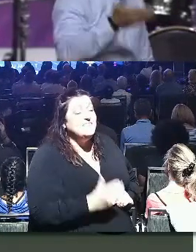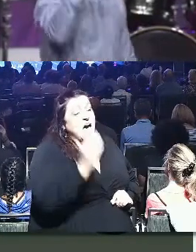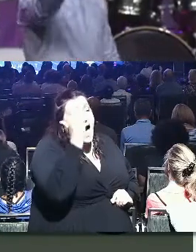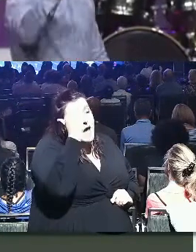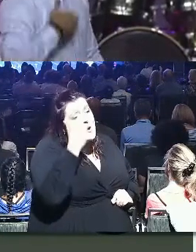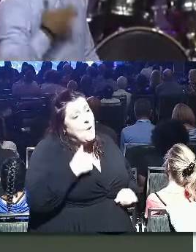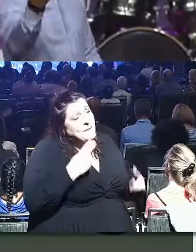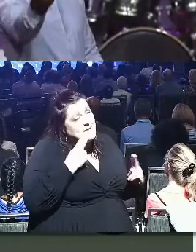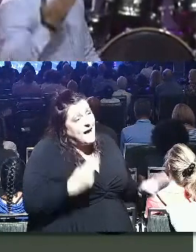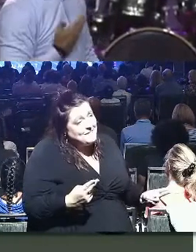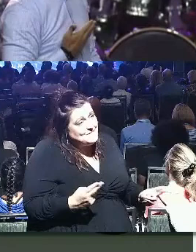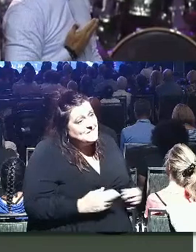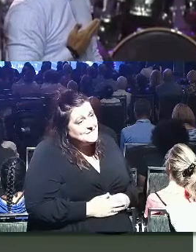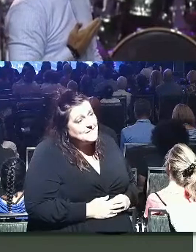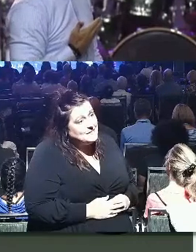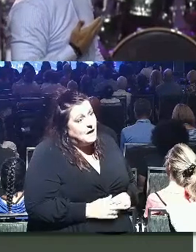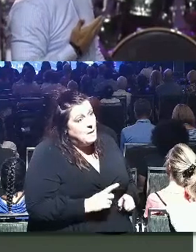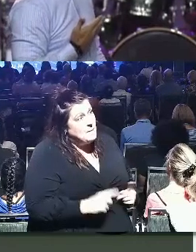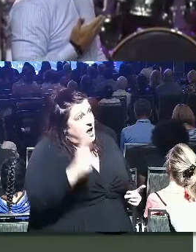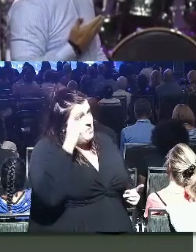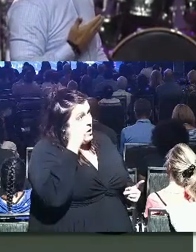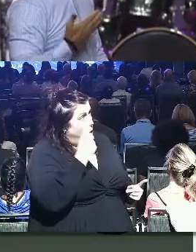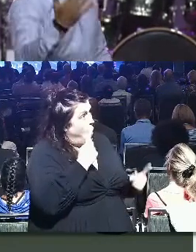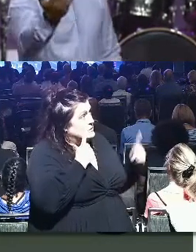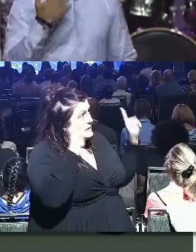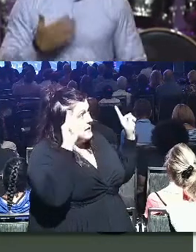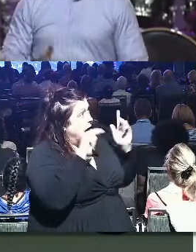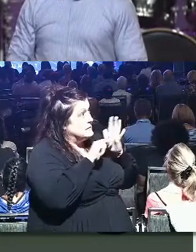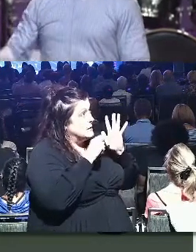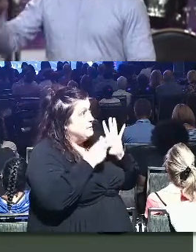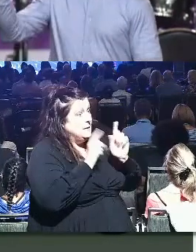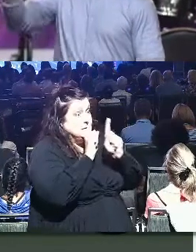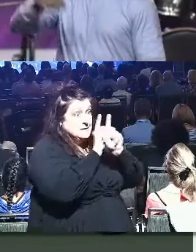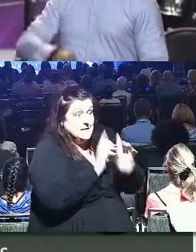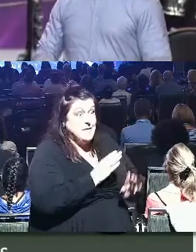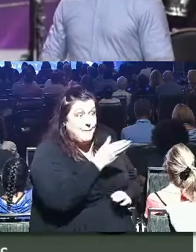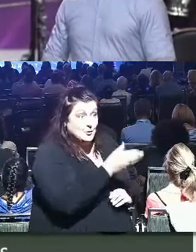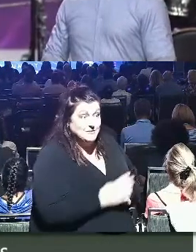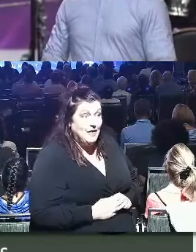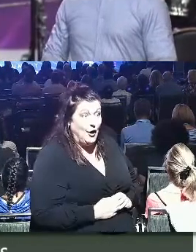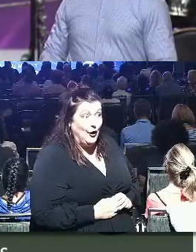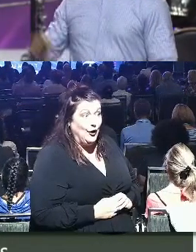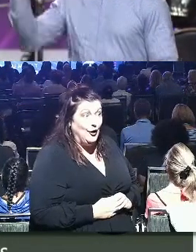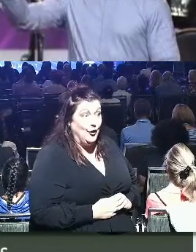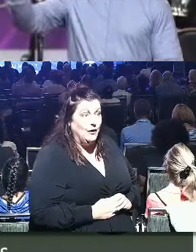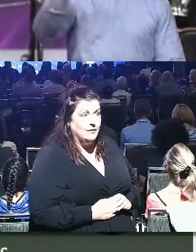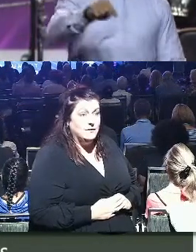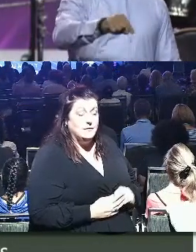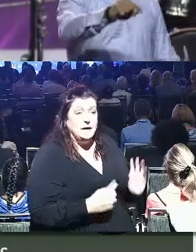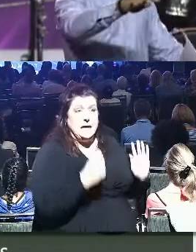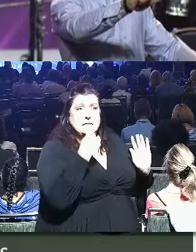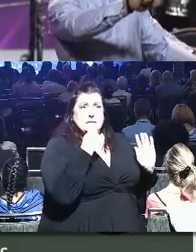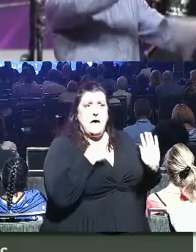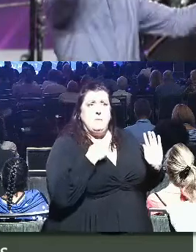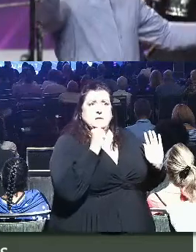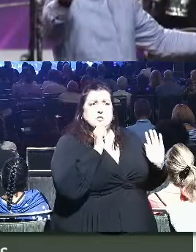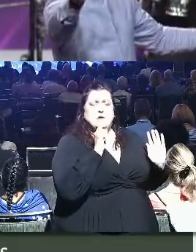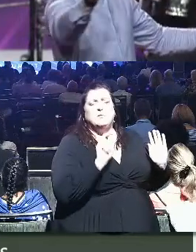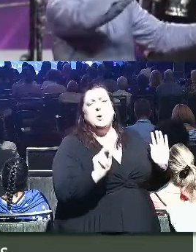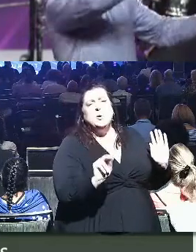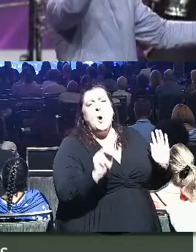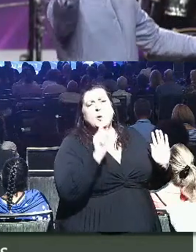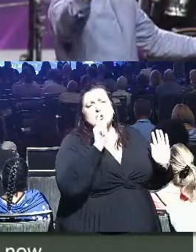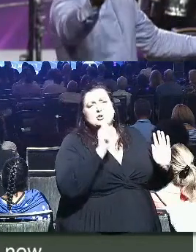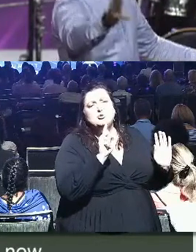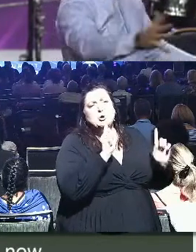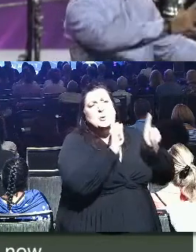naive, but prove to me otherwise, folks. Come up to me and say, that's not true. It was something else. No, and I'll say, no, it is true.